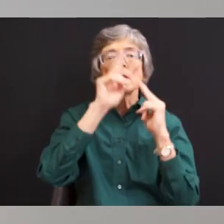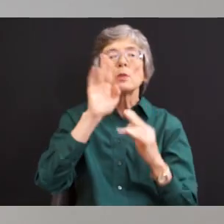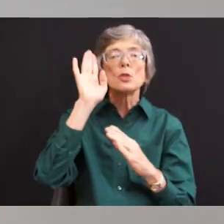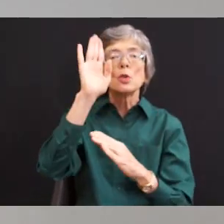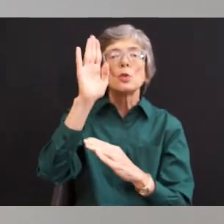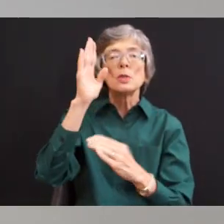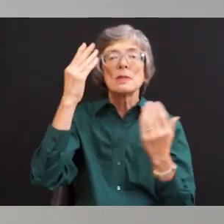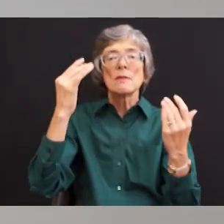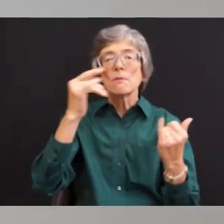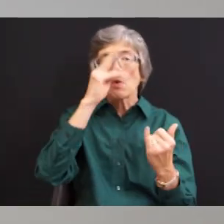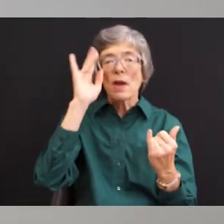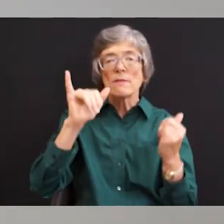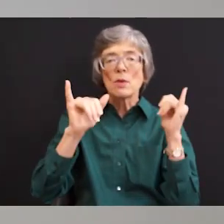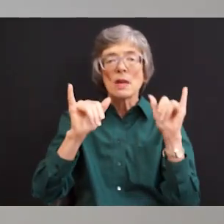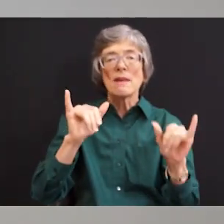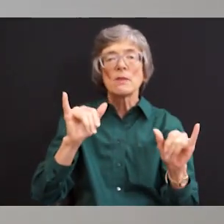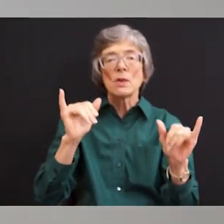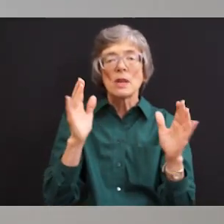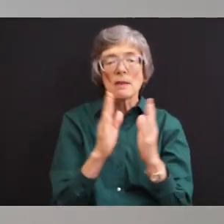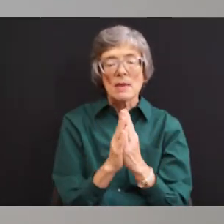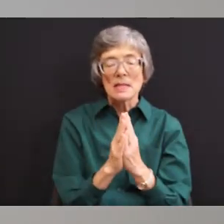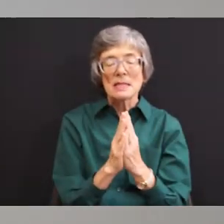ever.